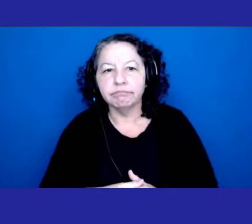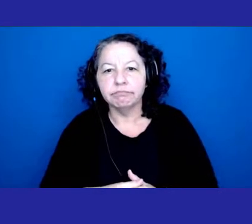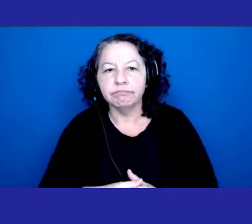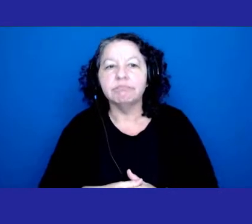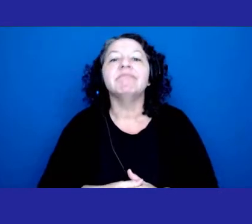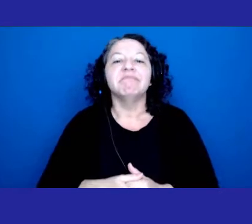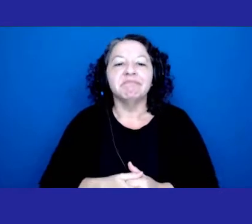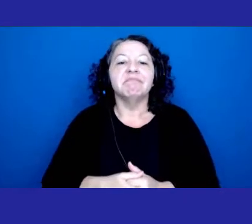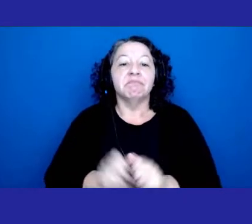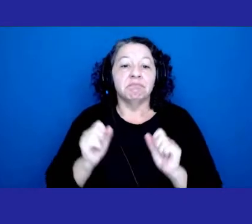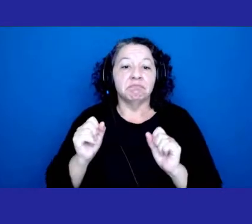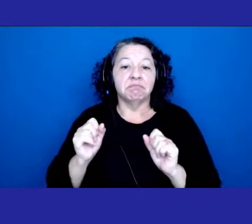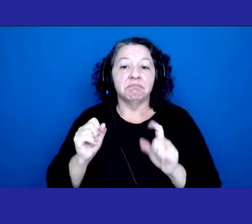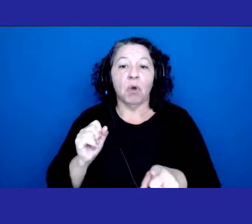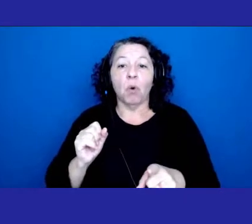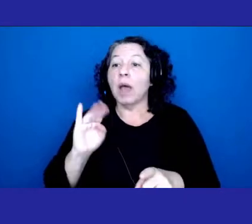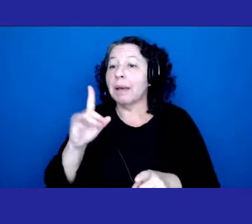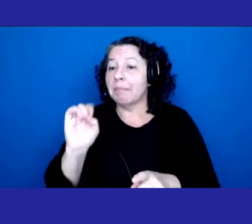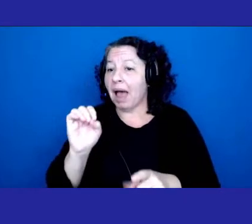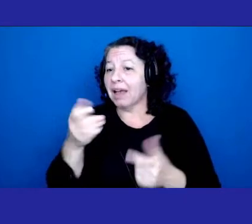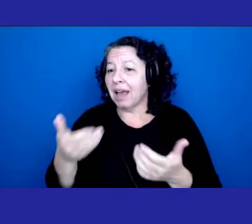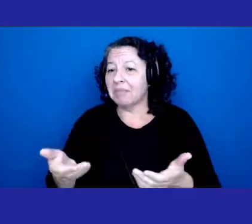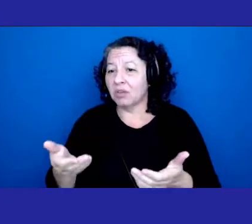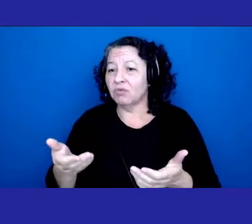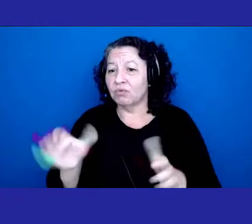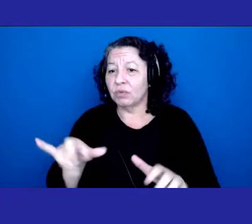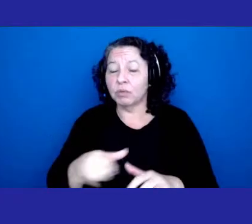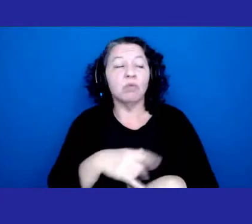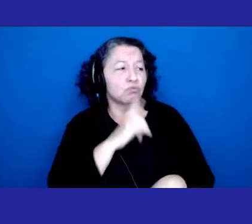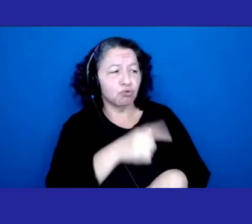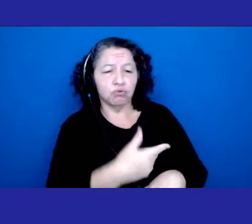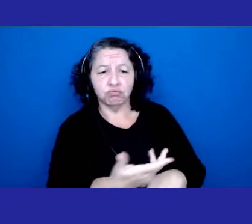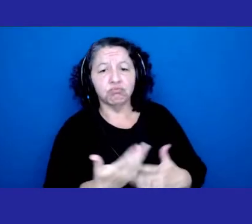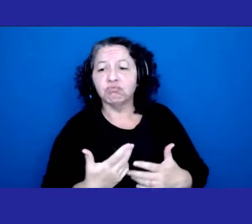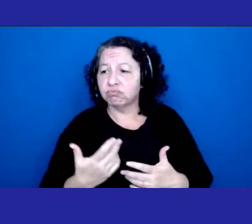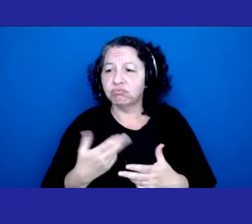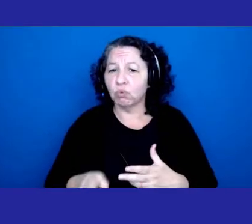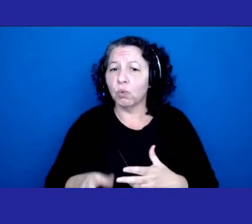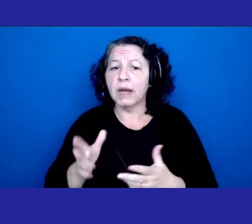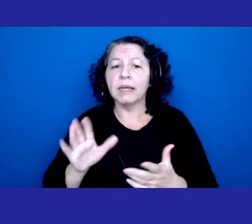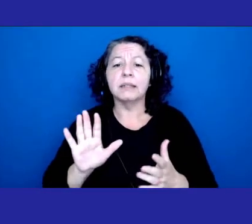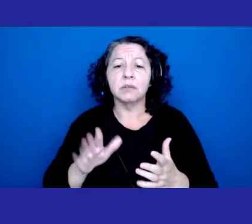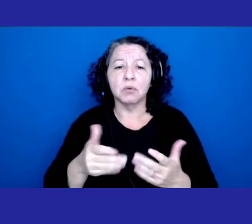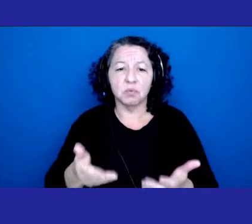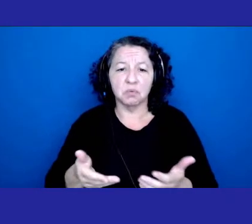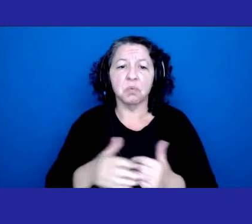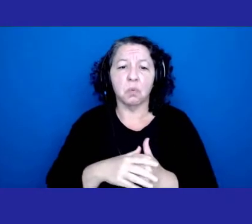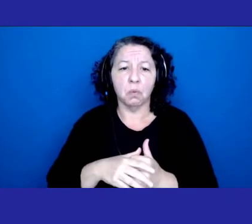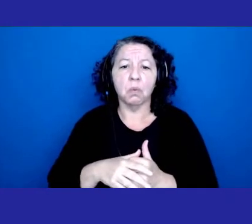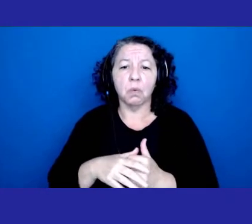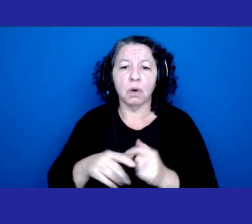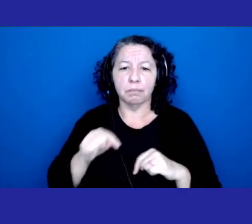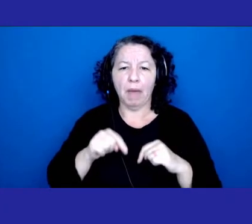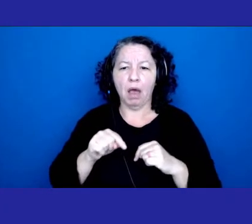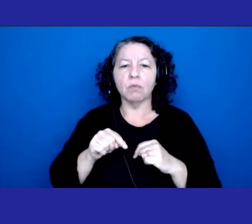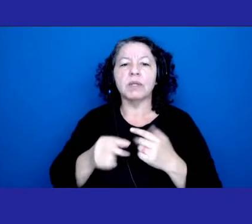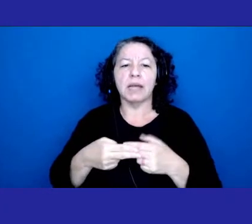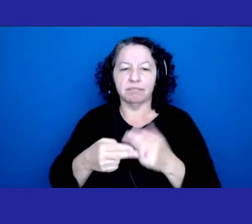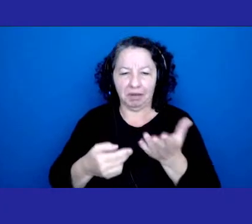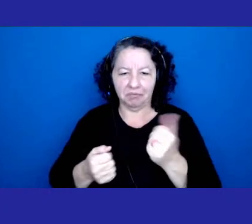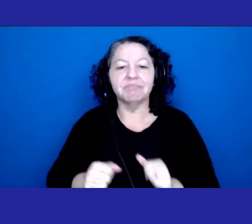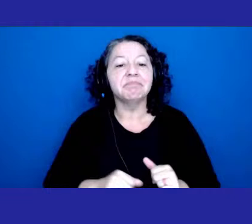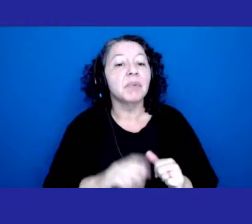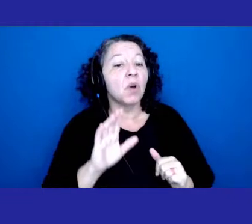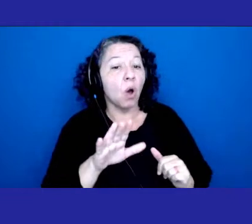Actually, Mike, I'm going to let you do this this one here real quick. All right. Back one slide, please. Yeah. What I'll attract your attention to here is the